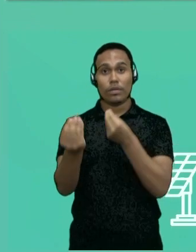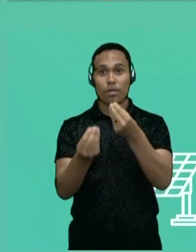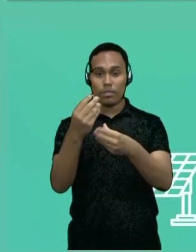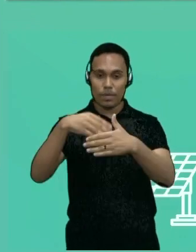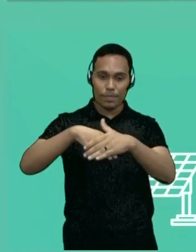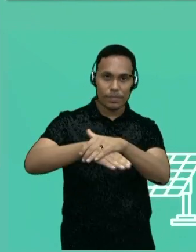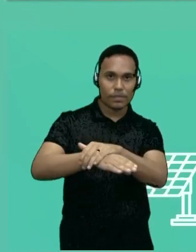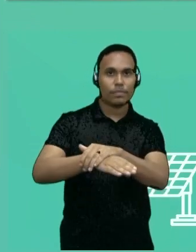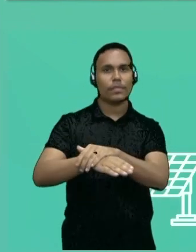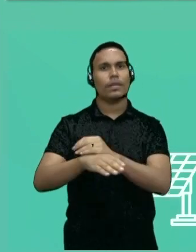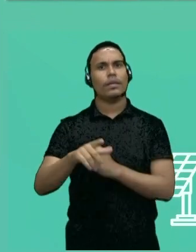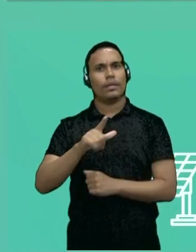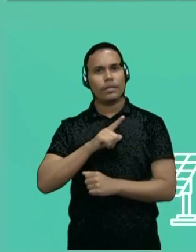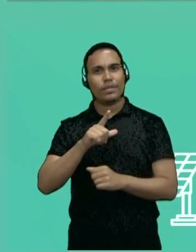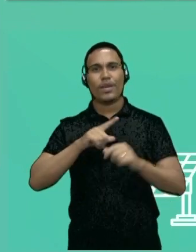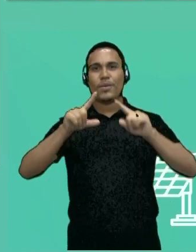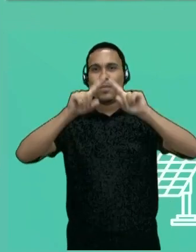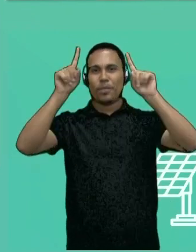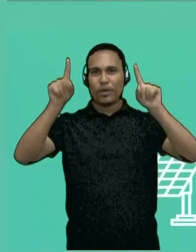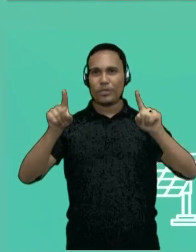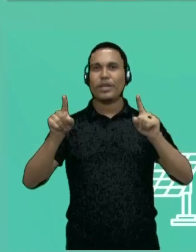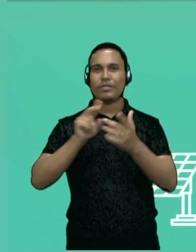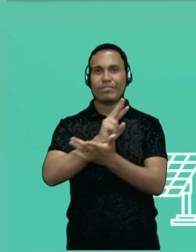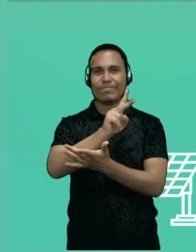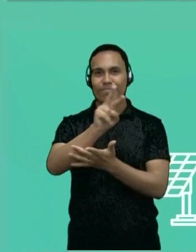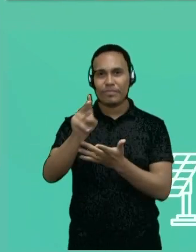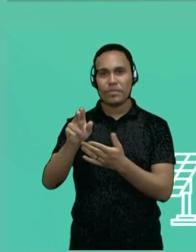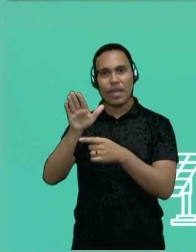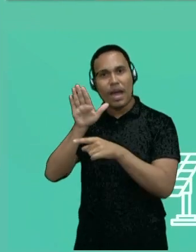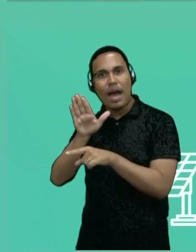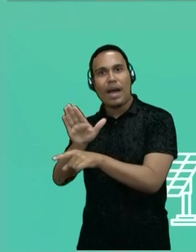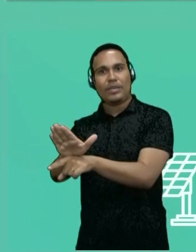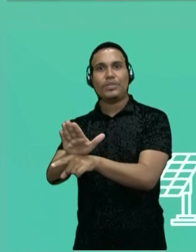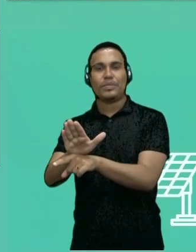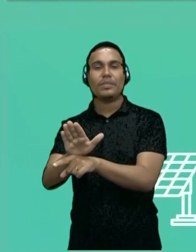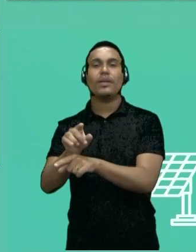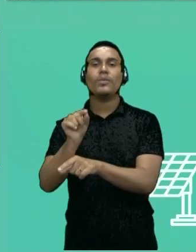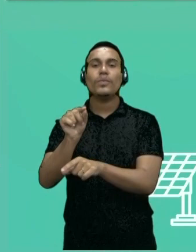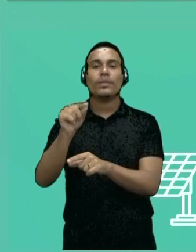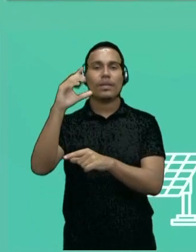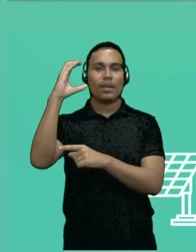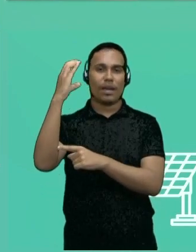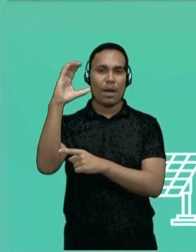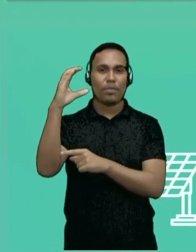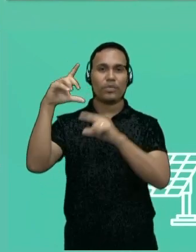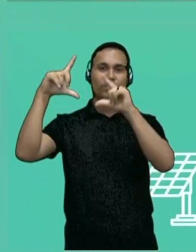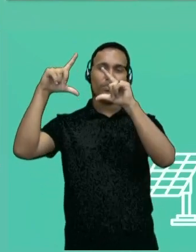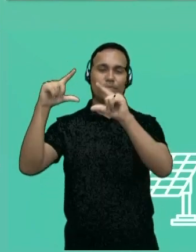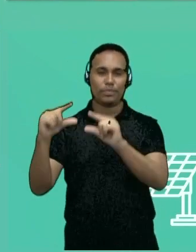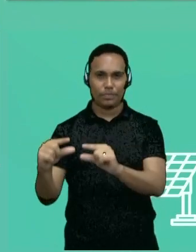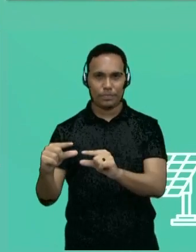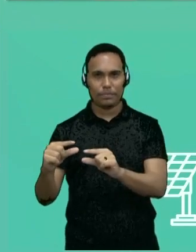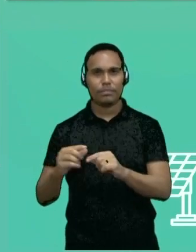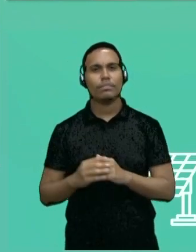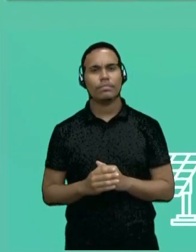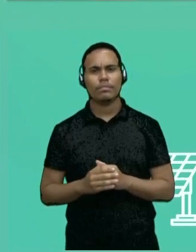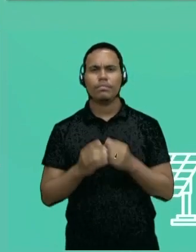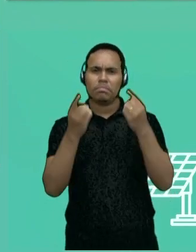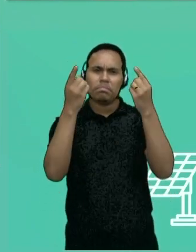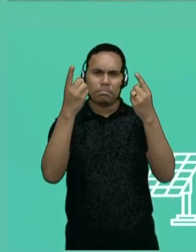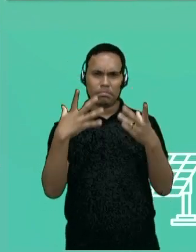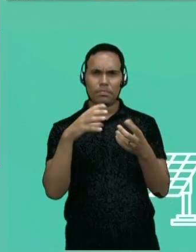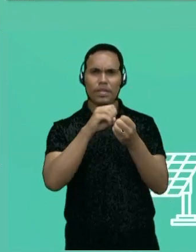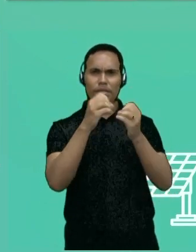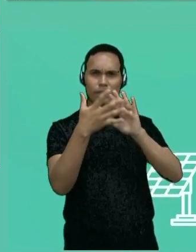this decarbonization ambition. Now, I have arrived at the end of my allotted time and presentation. I hope